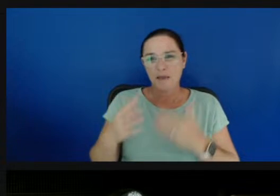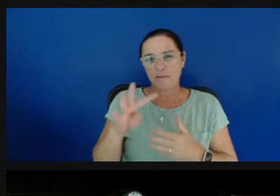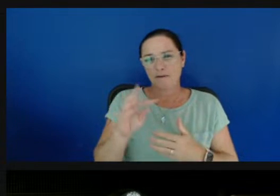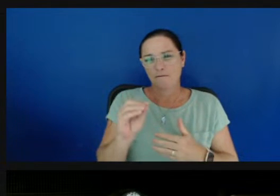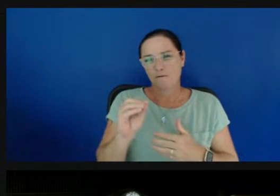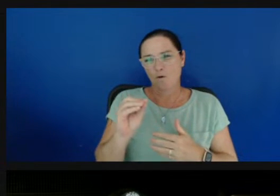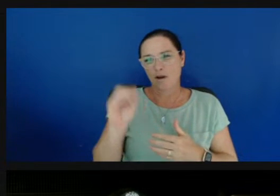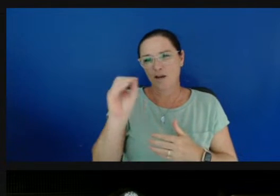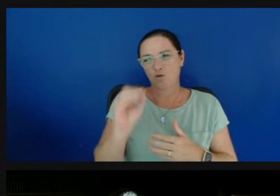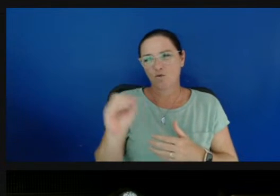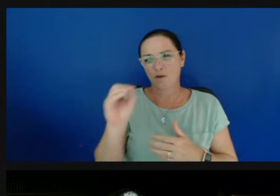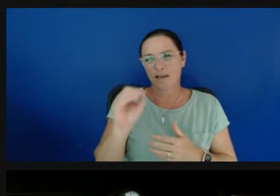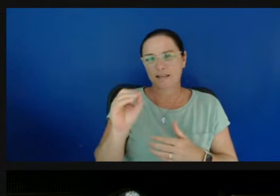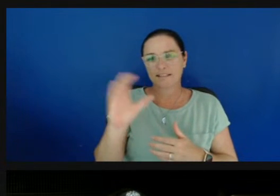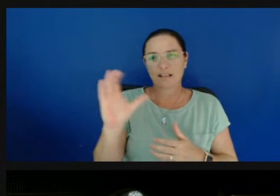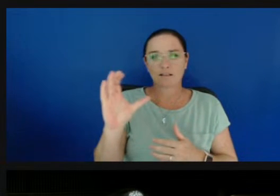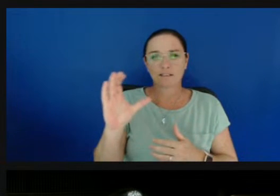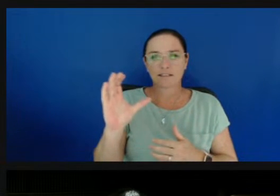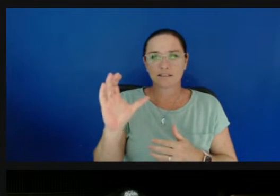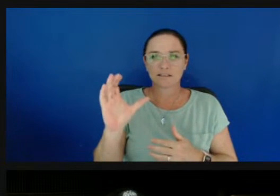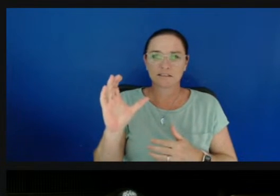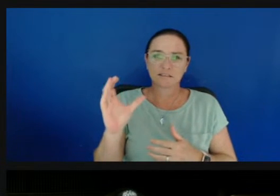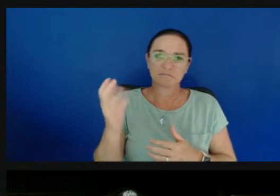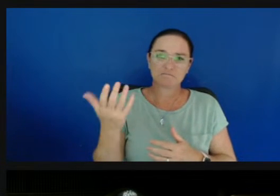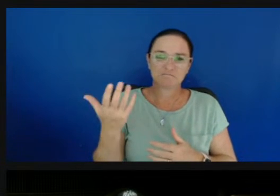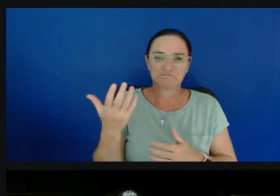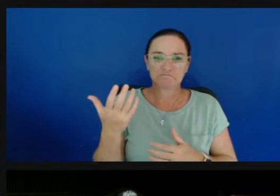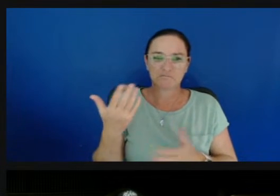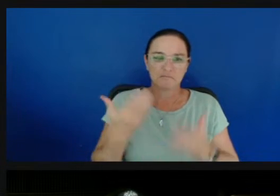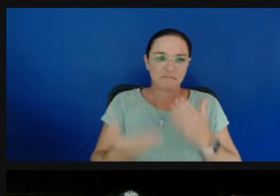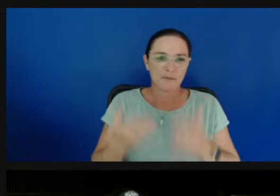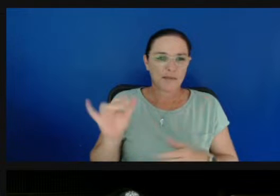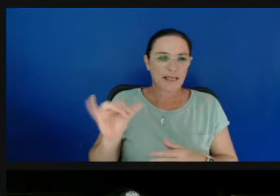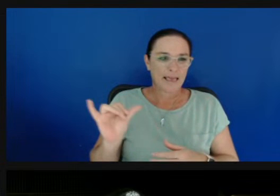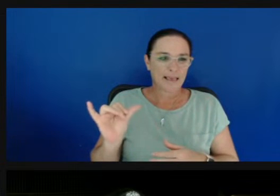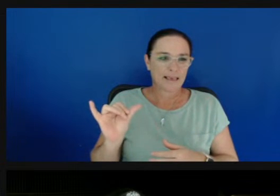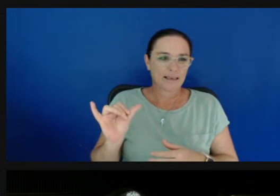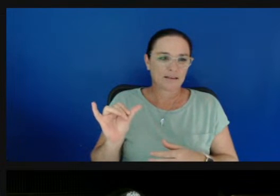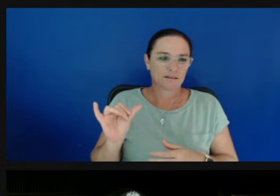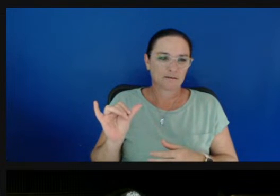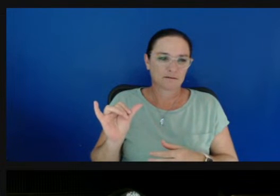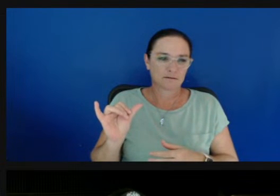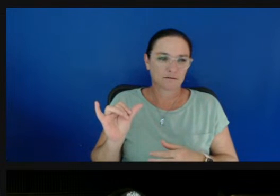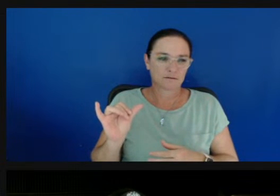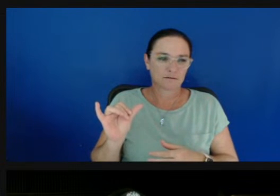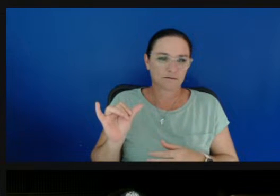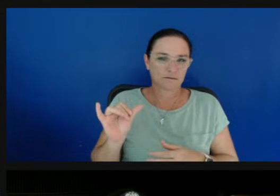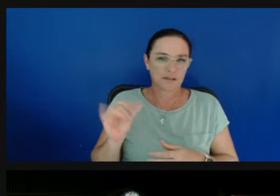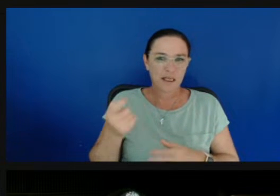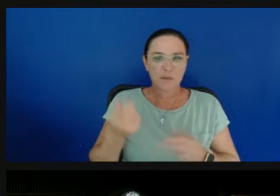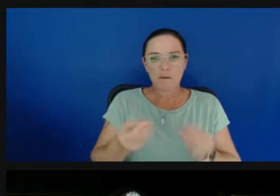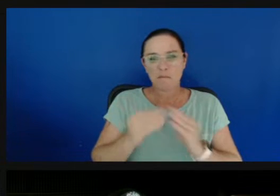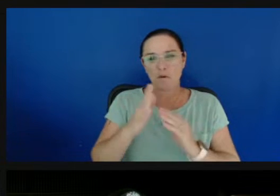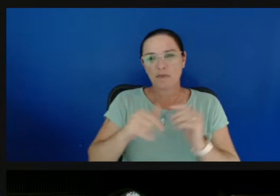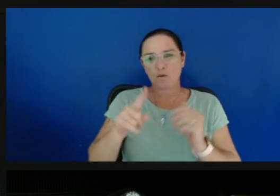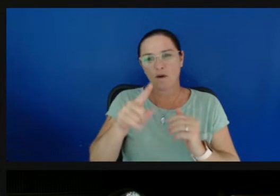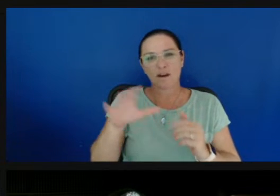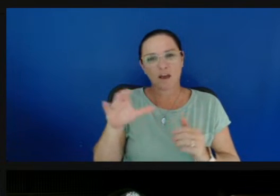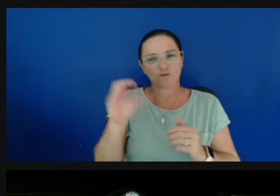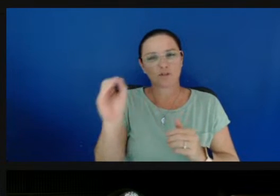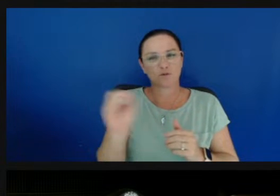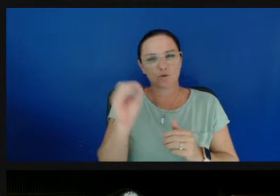degrees Celsius, I would imagine. So that would probably be like, you're looking at a little over 100 degrees Fahrenheit,